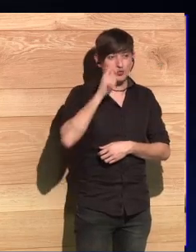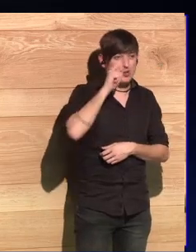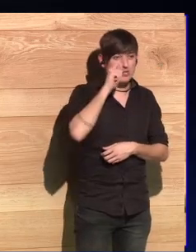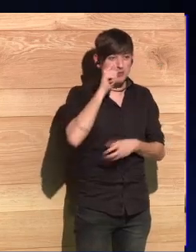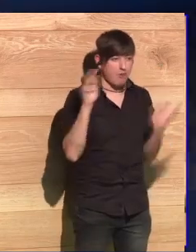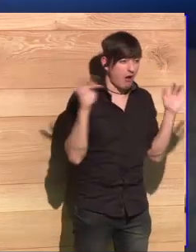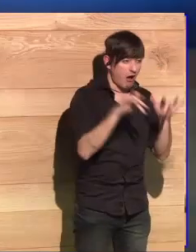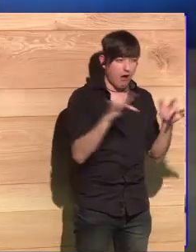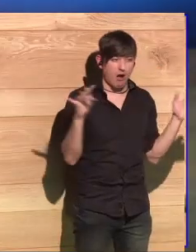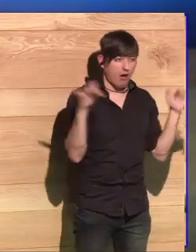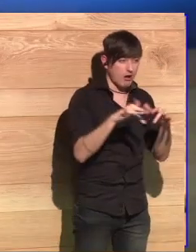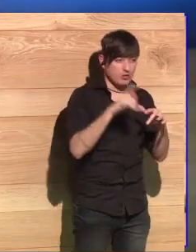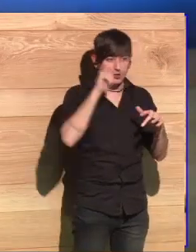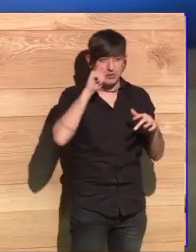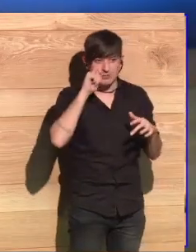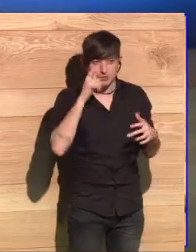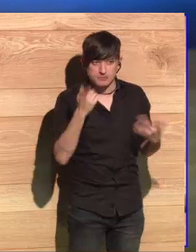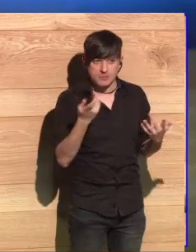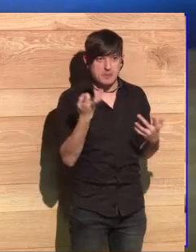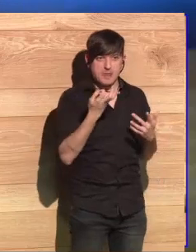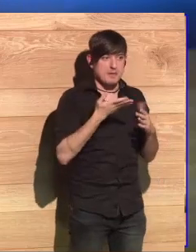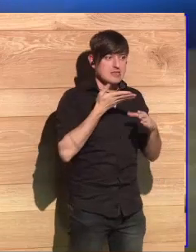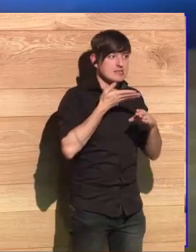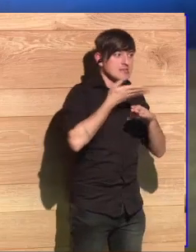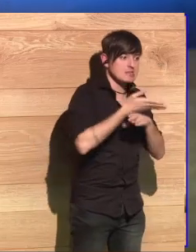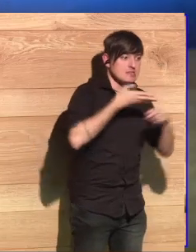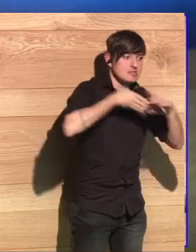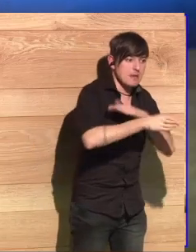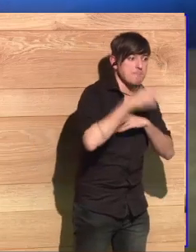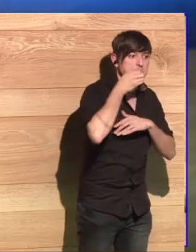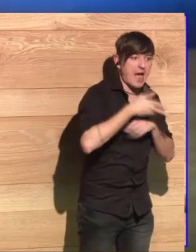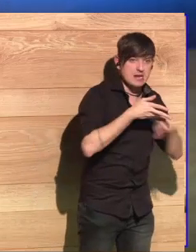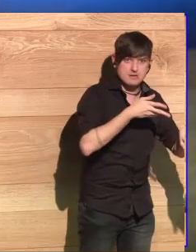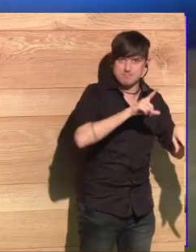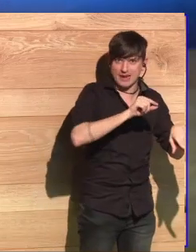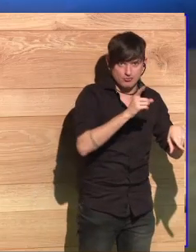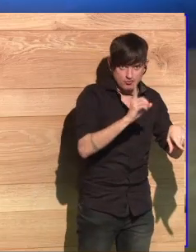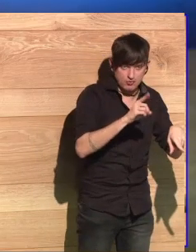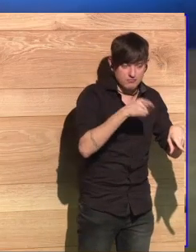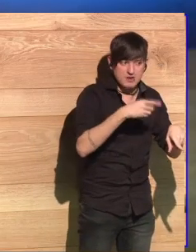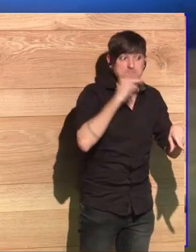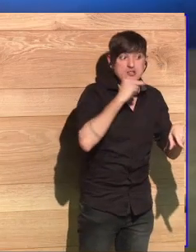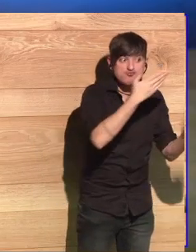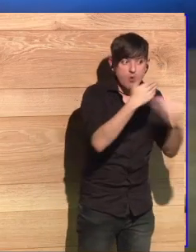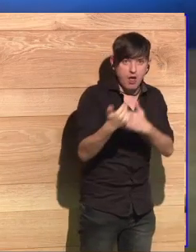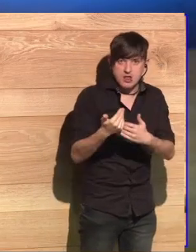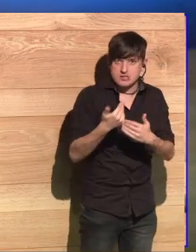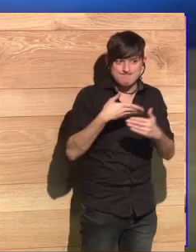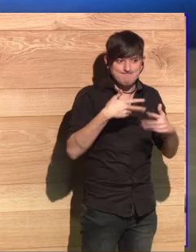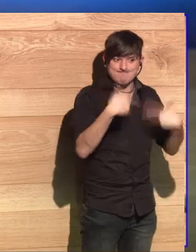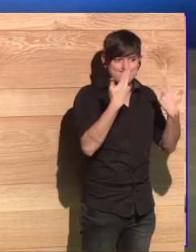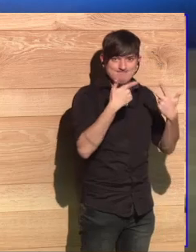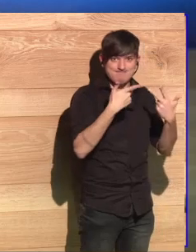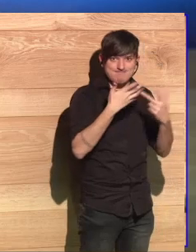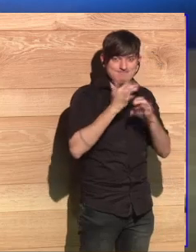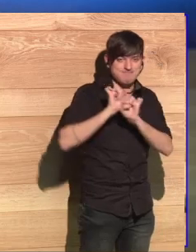In Venice, there is so much tourism that if you don't consume in a bar, and they're not precisely cheap,